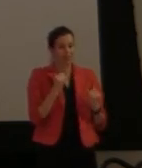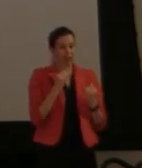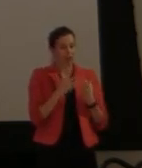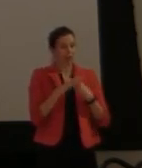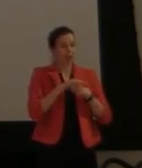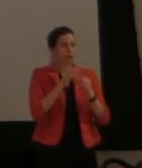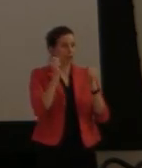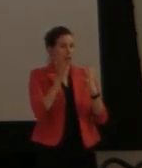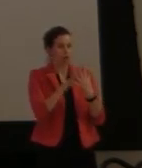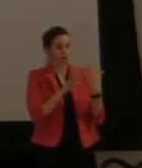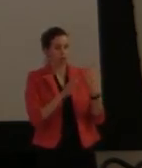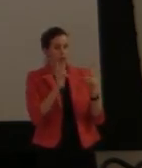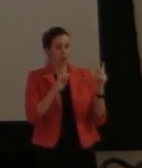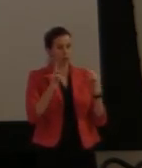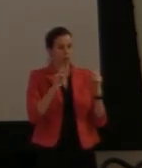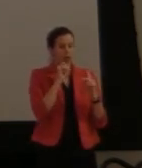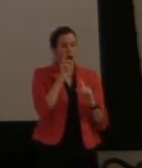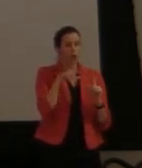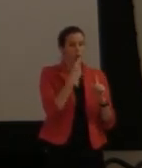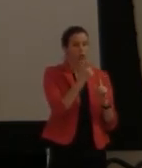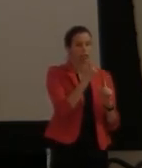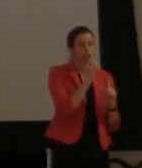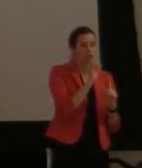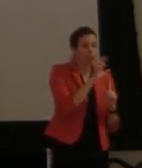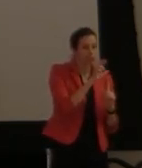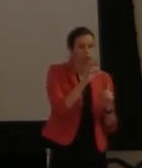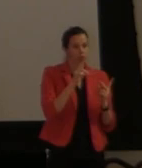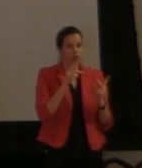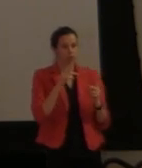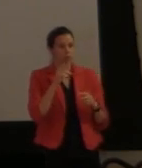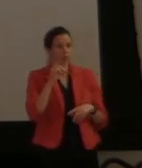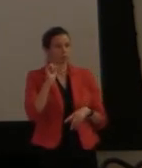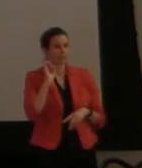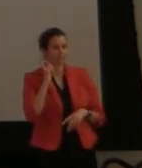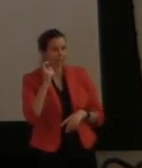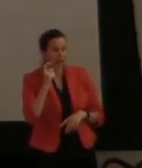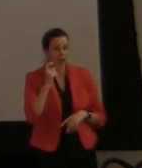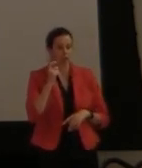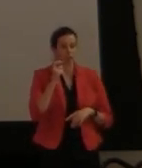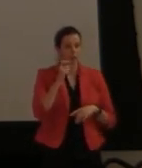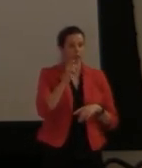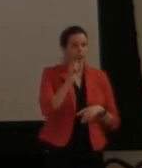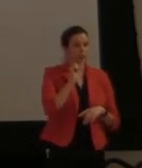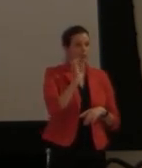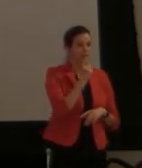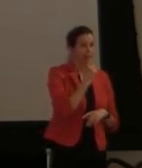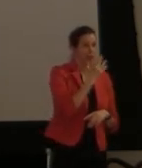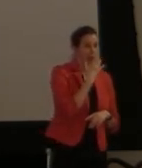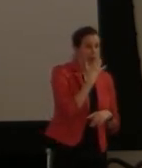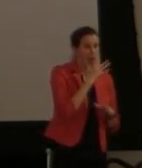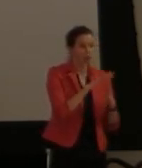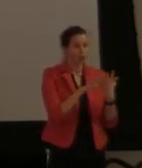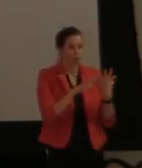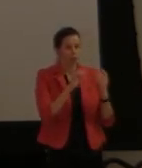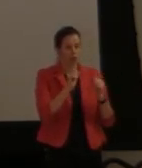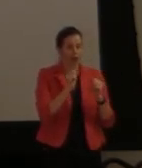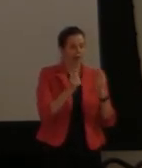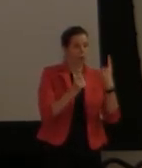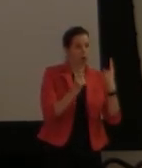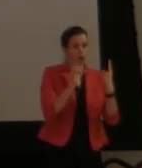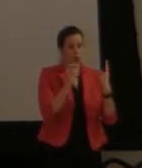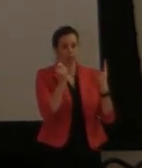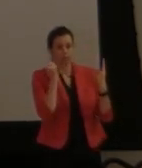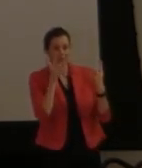lot of grounds. It's not just talking about gender, it's not just talking about sex, and it's not just talking about sexuality, right? People could have one, many of